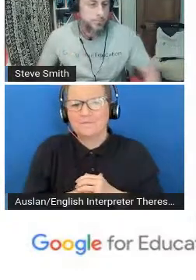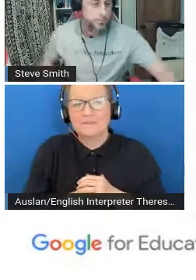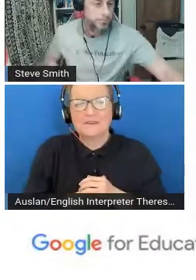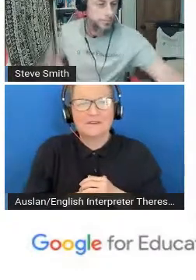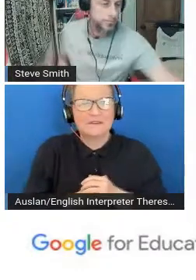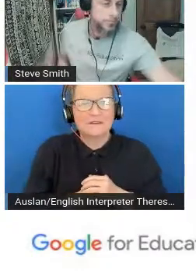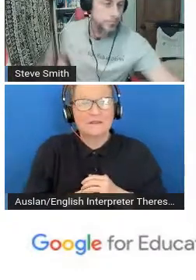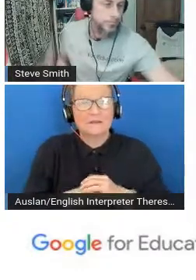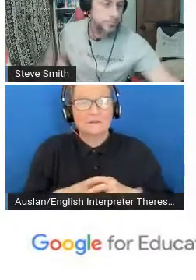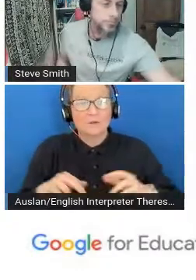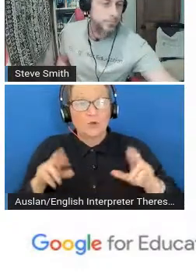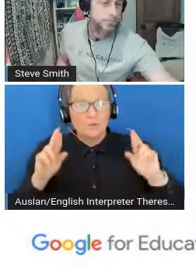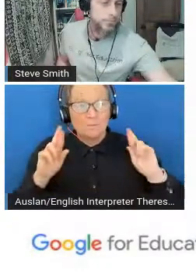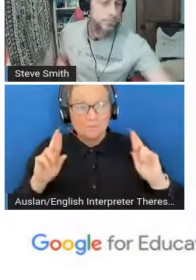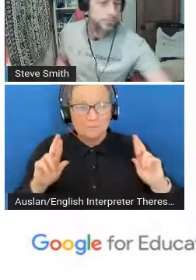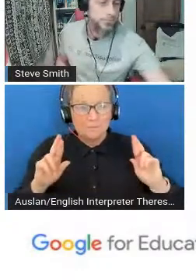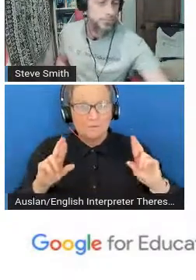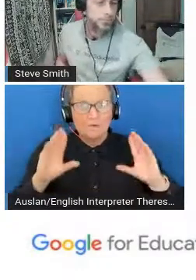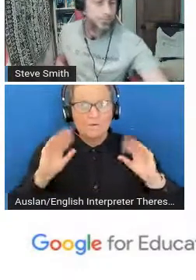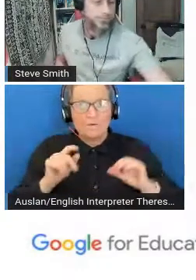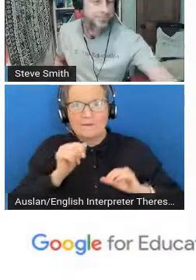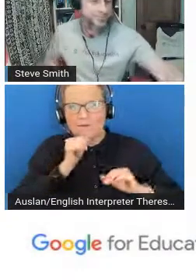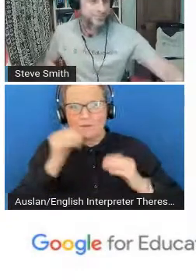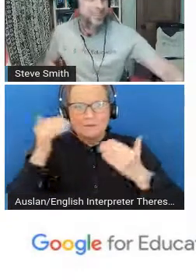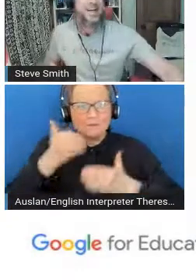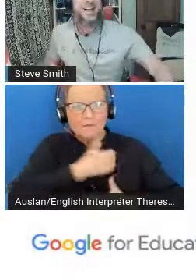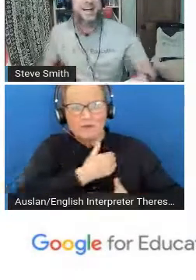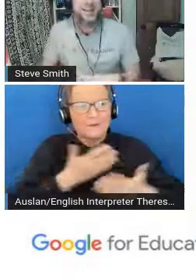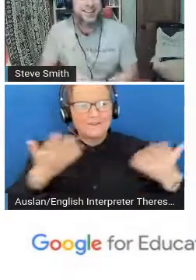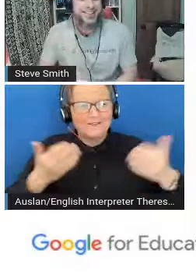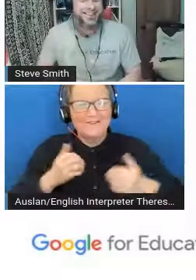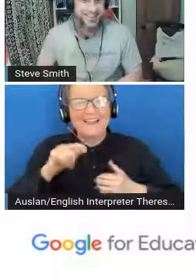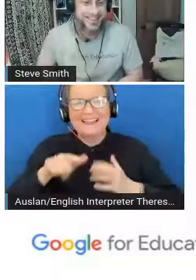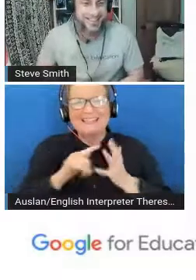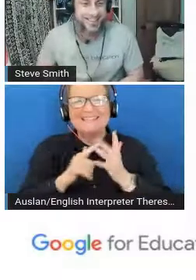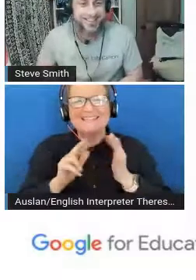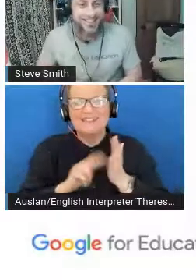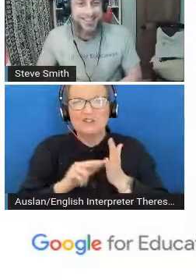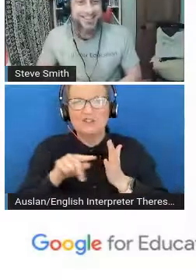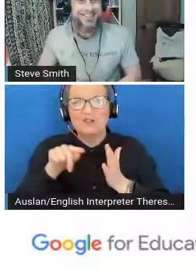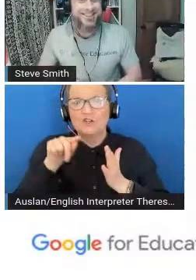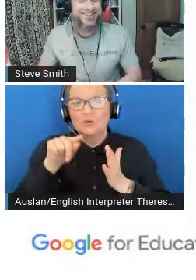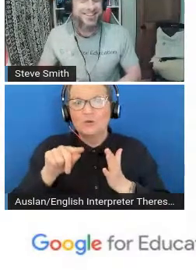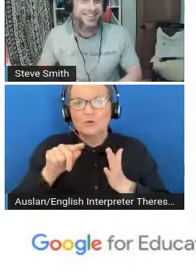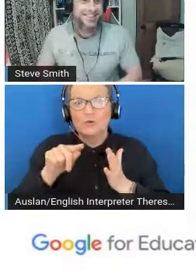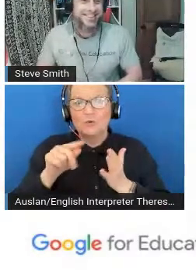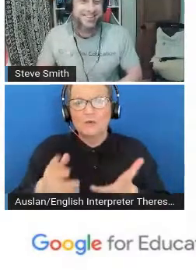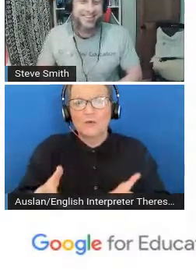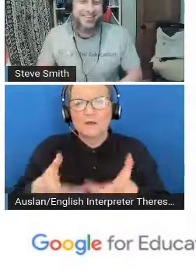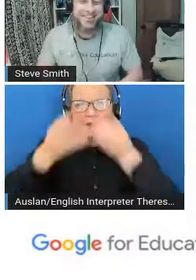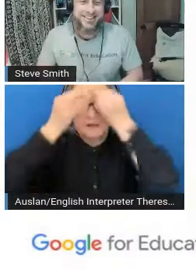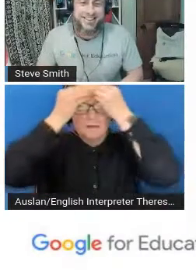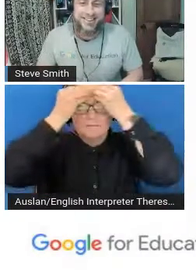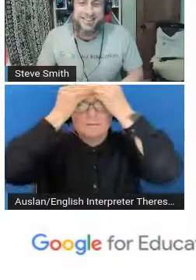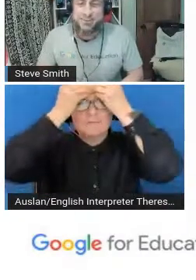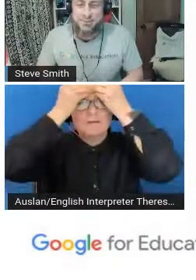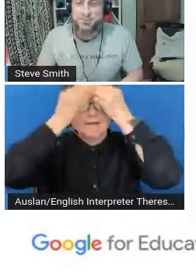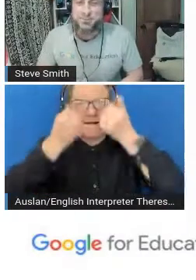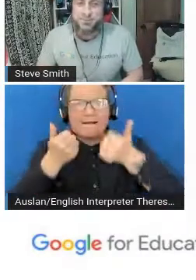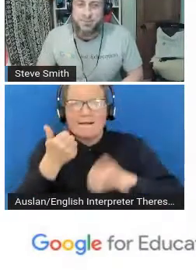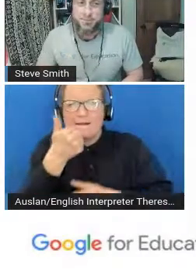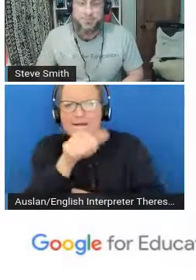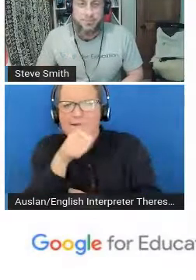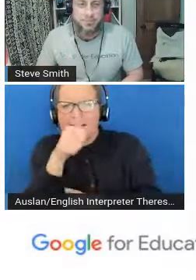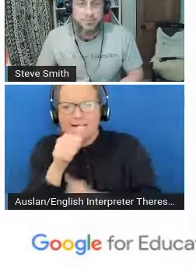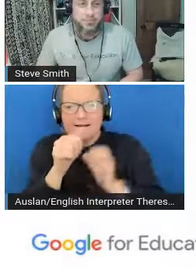really hoping that from this afternoon, this evening, this morning's session, that you're able to walk away with an architecture for designing great